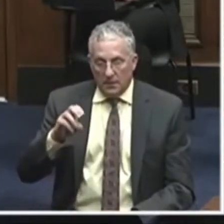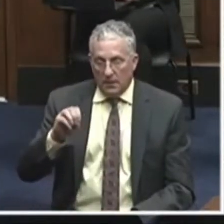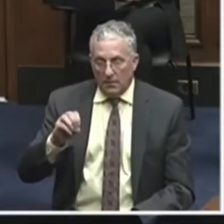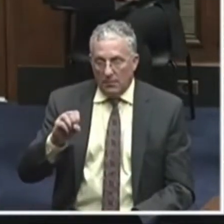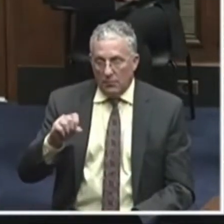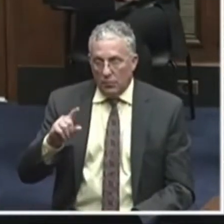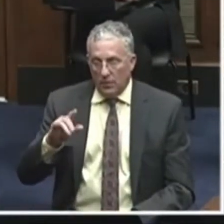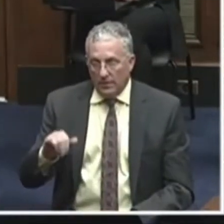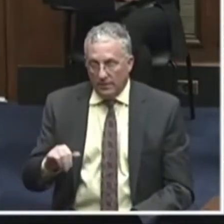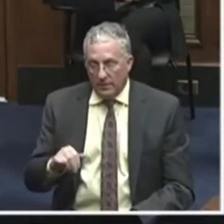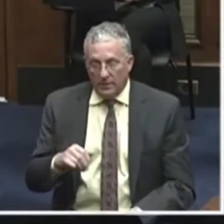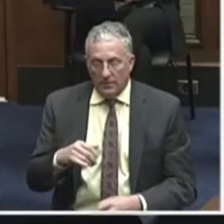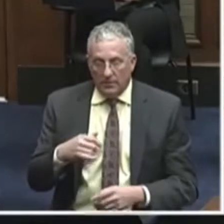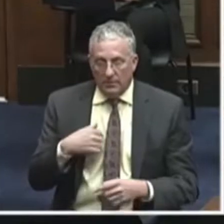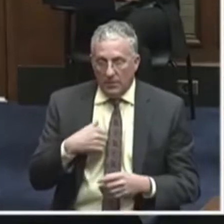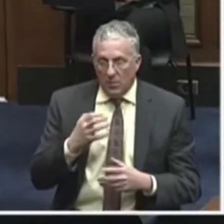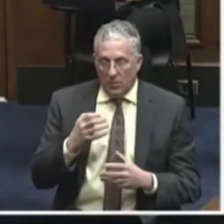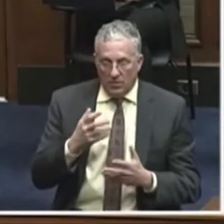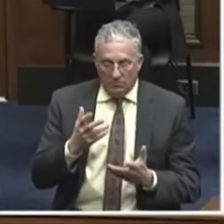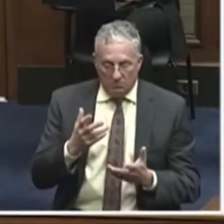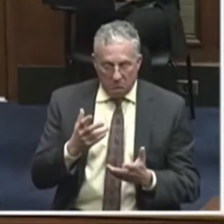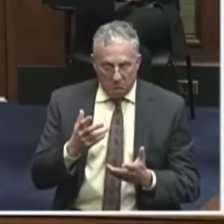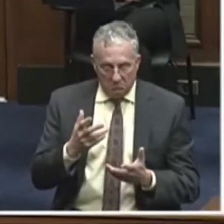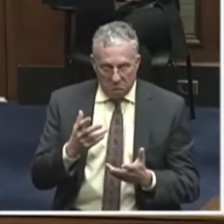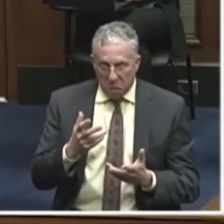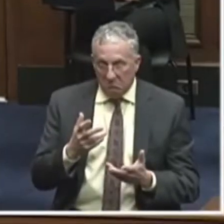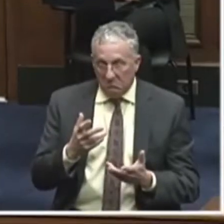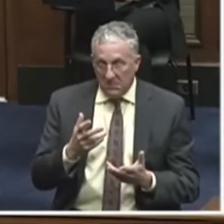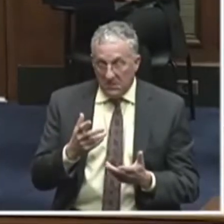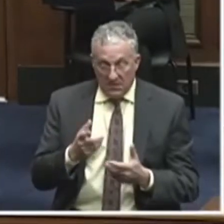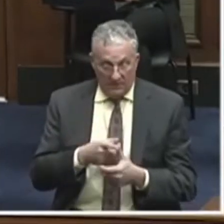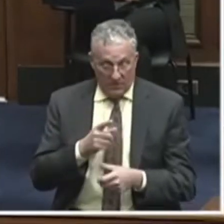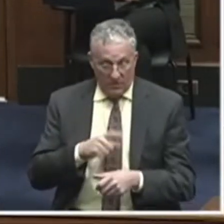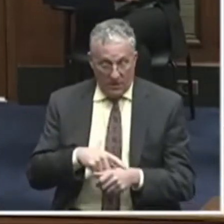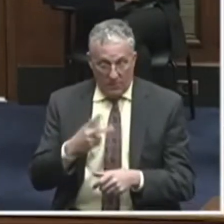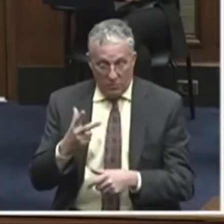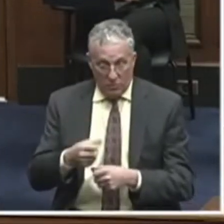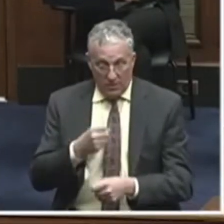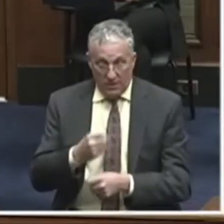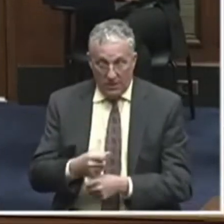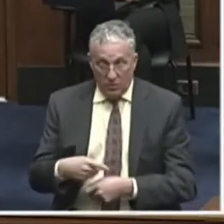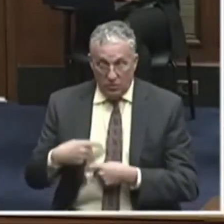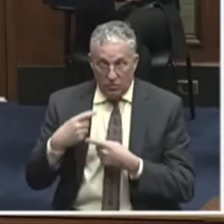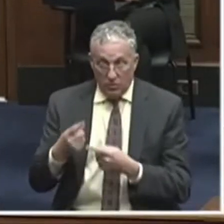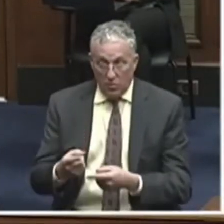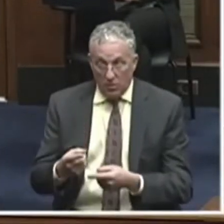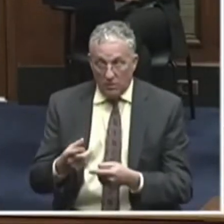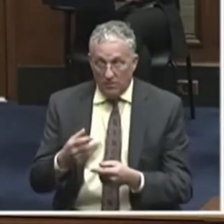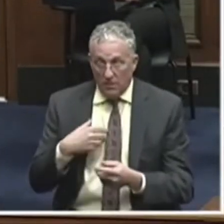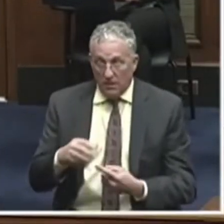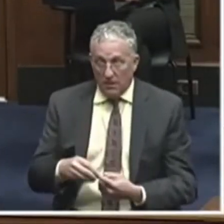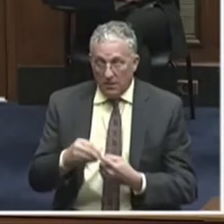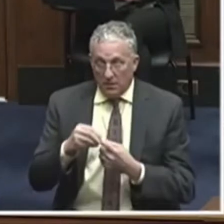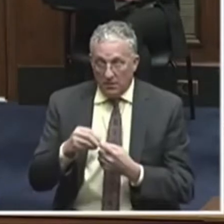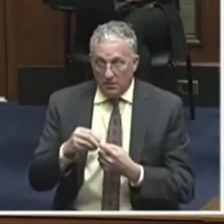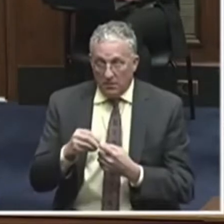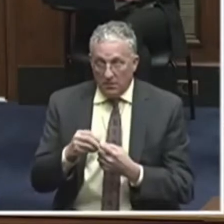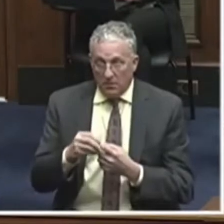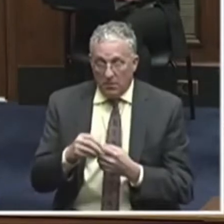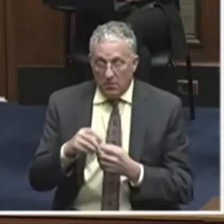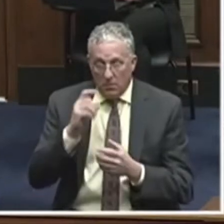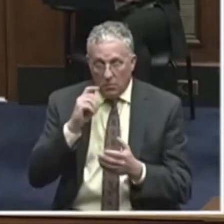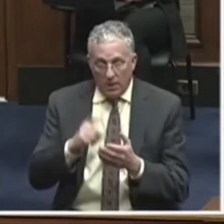for something, at least to my knowledge, this is the first time in 3 years that it has occurred while I've been a member of Congress, and I would like to acknowledge our ASL